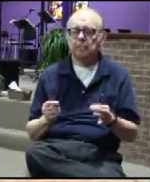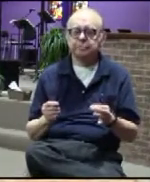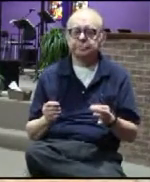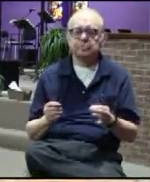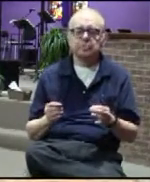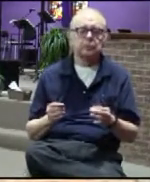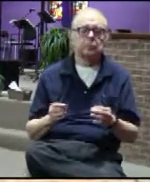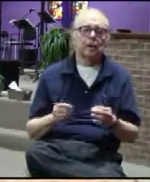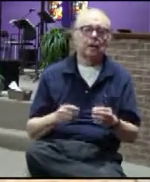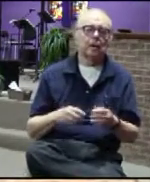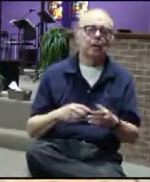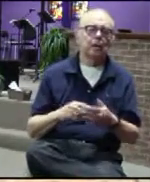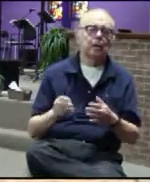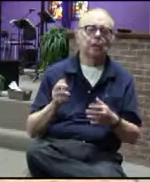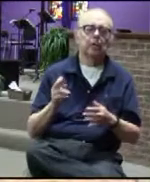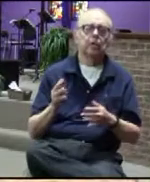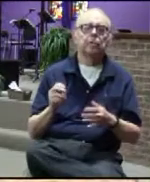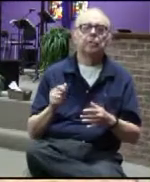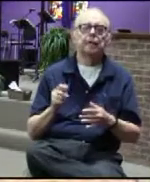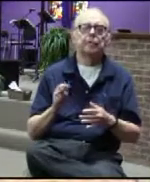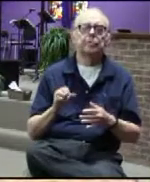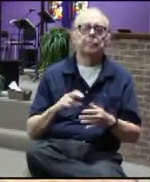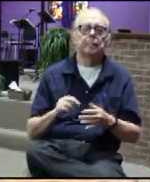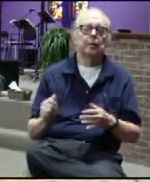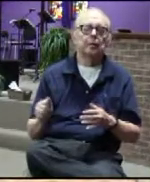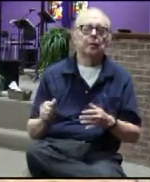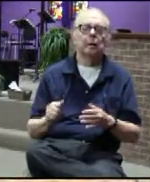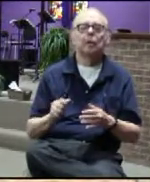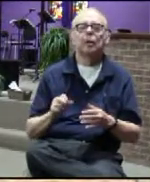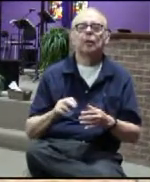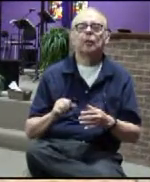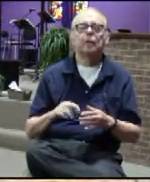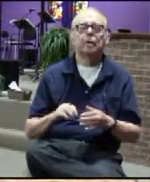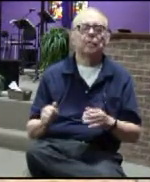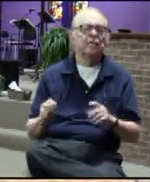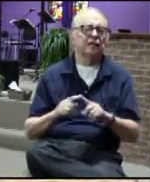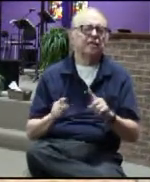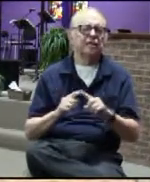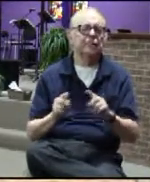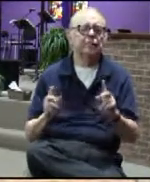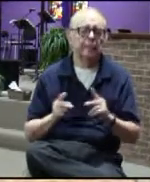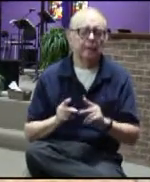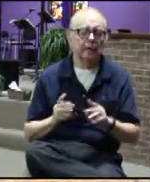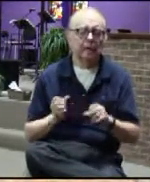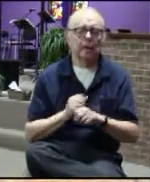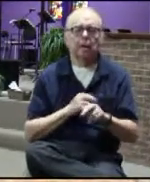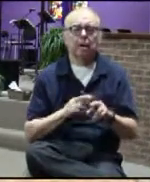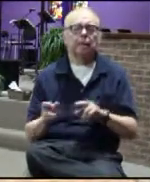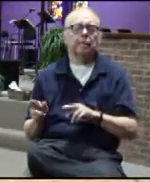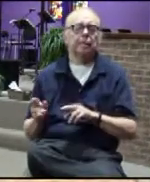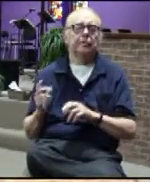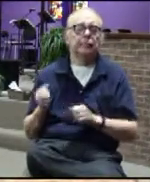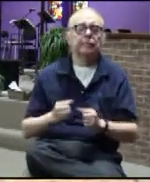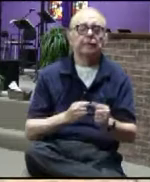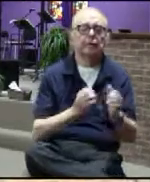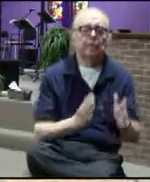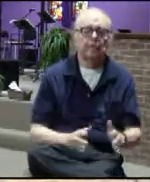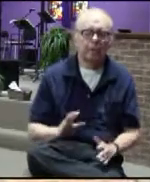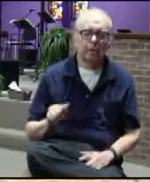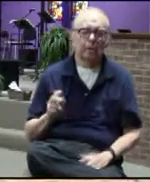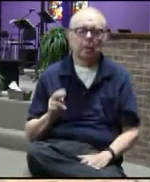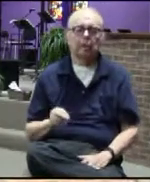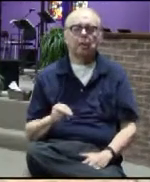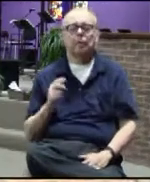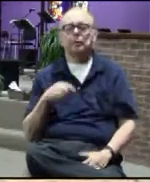Lease out. U.S. Bank Arena. Or Great American Ballpark. To get a great following. John